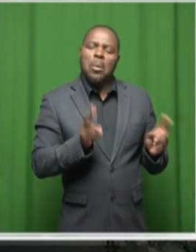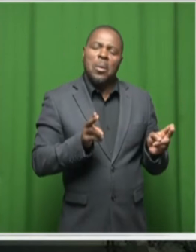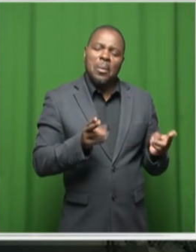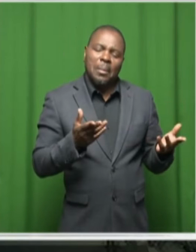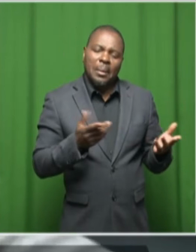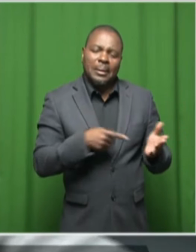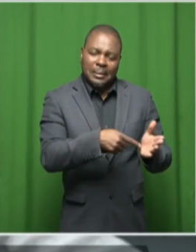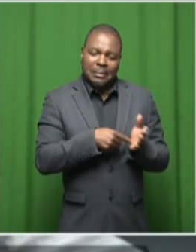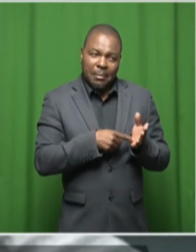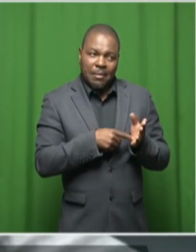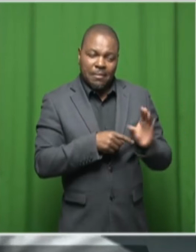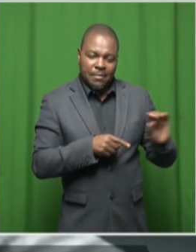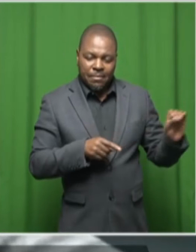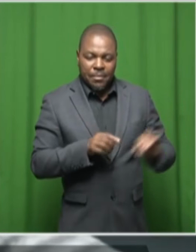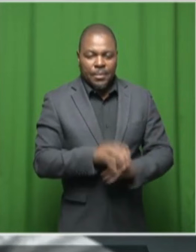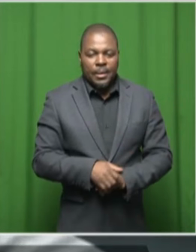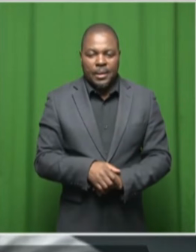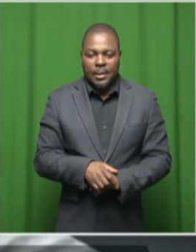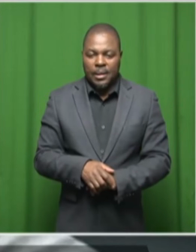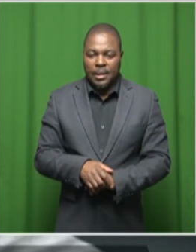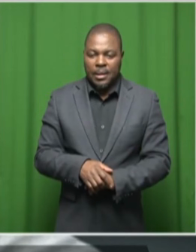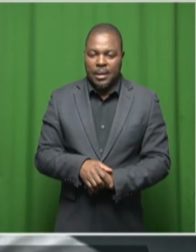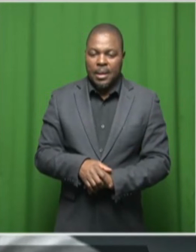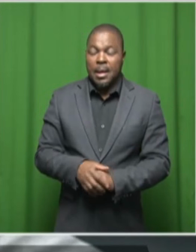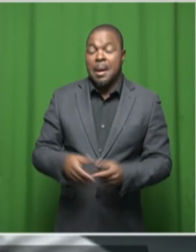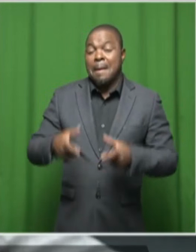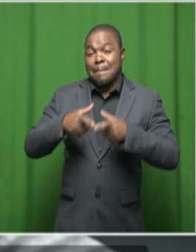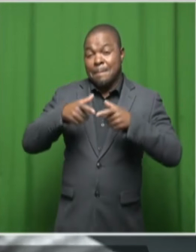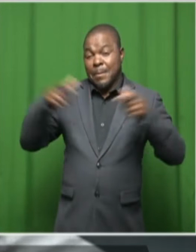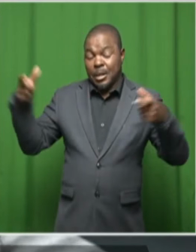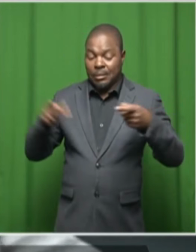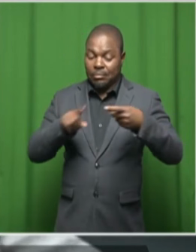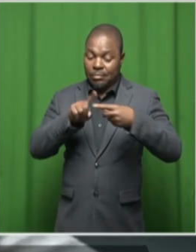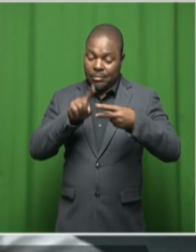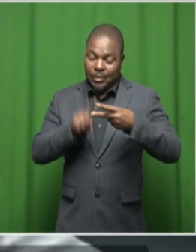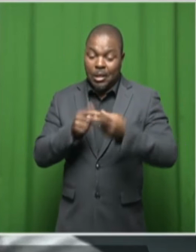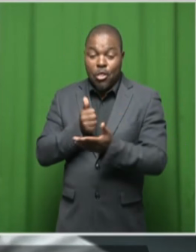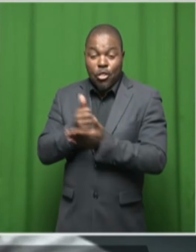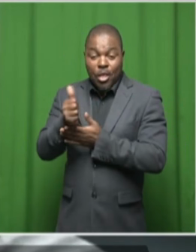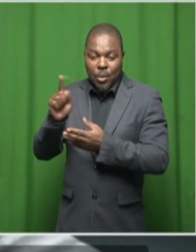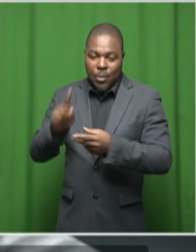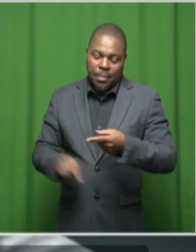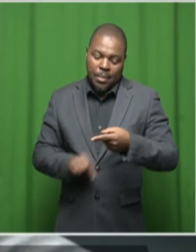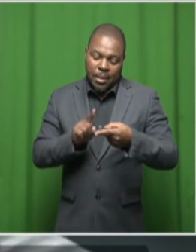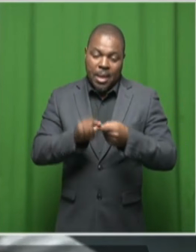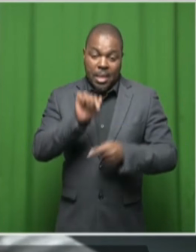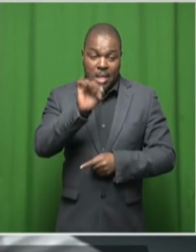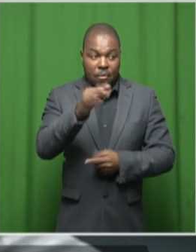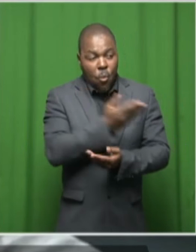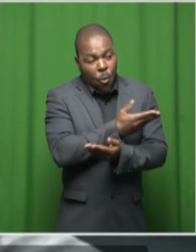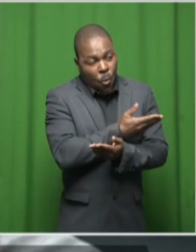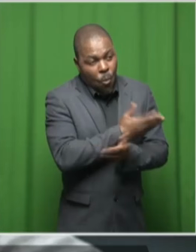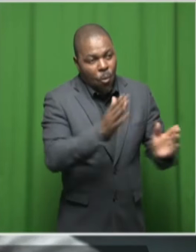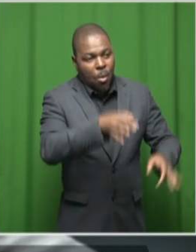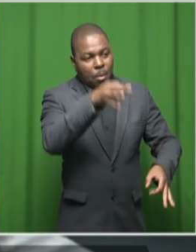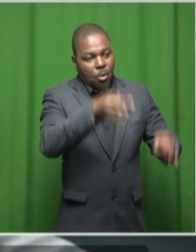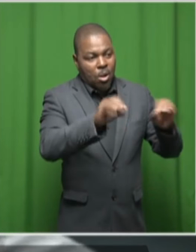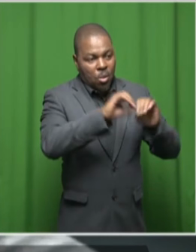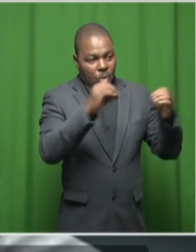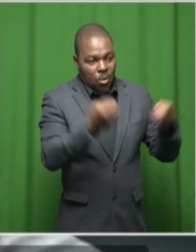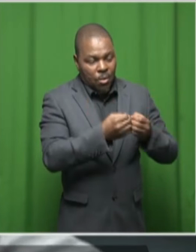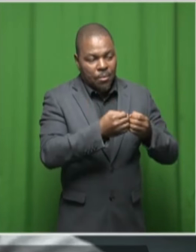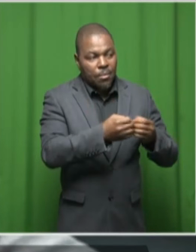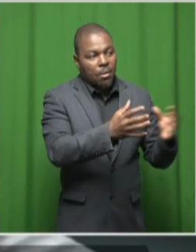Well, I think the two biggest threats right now, the first biggest threat is if all political parties outside of the ANC